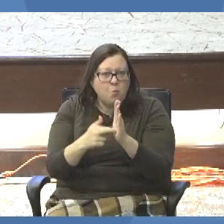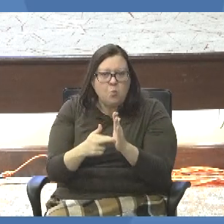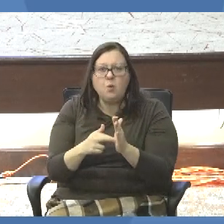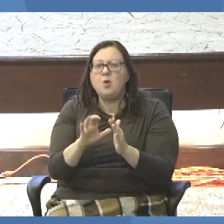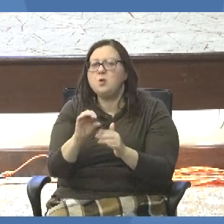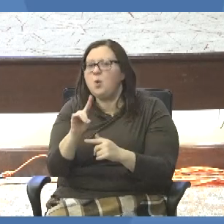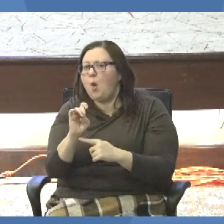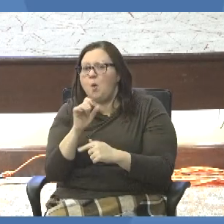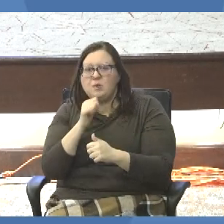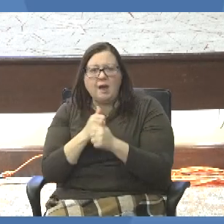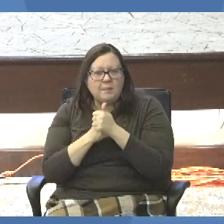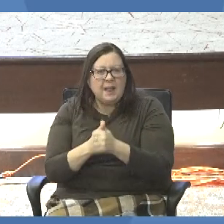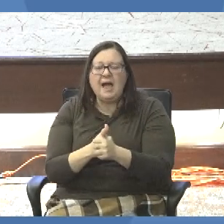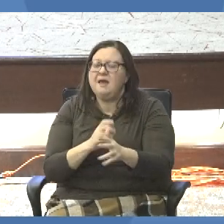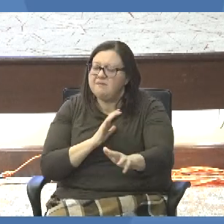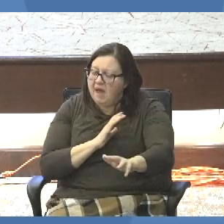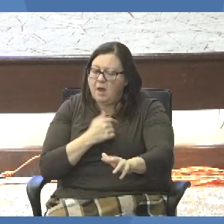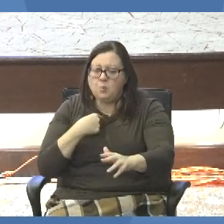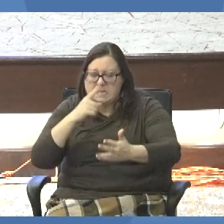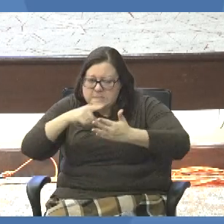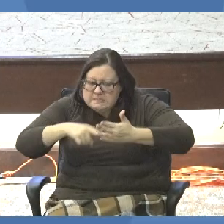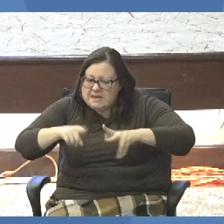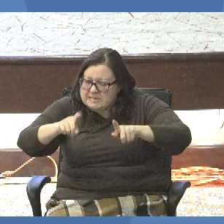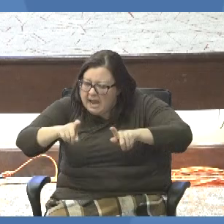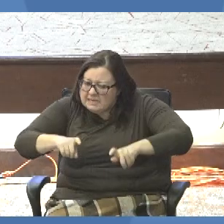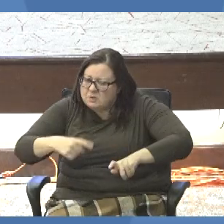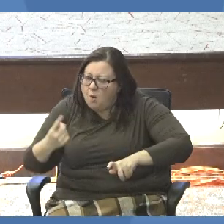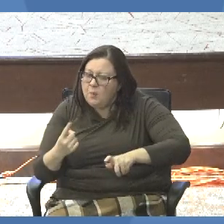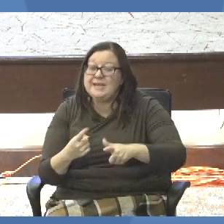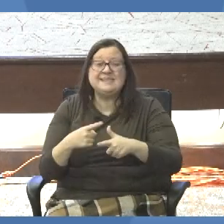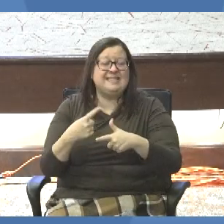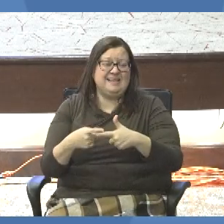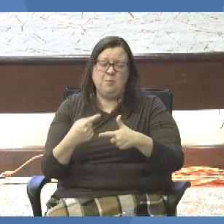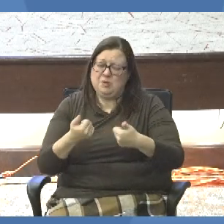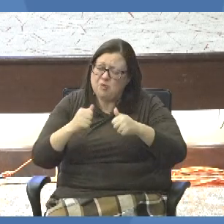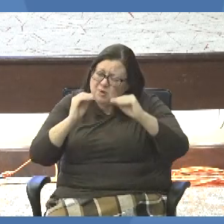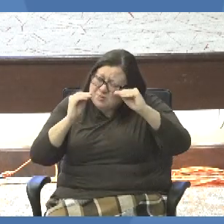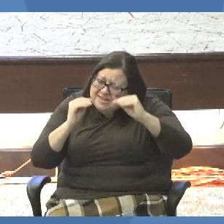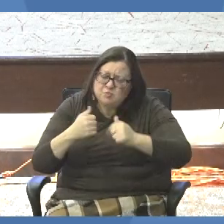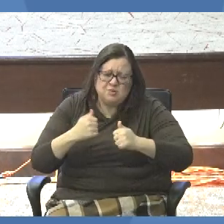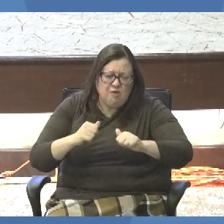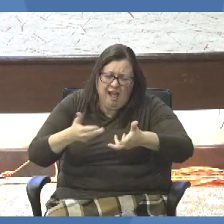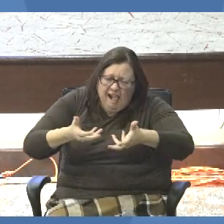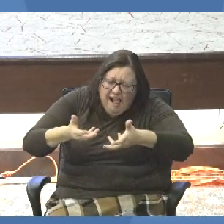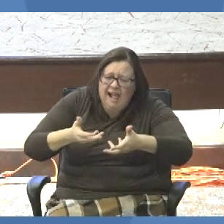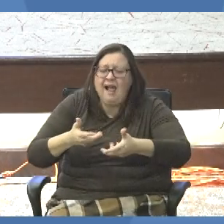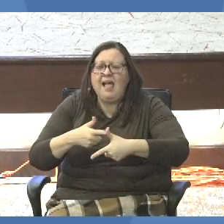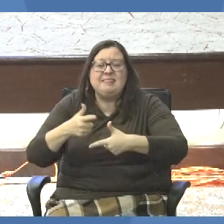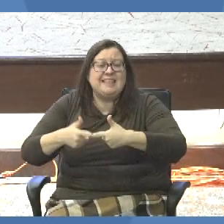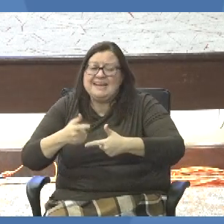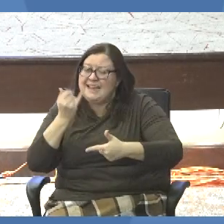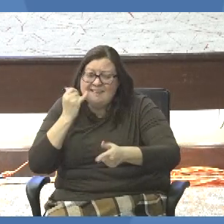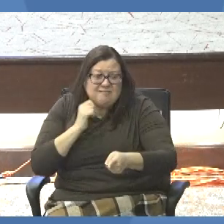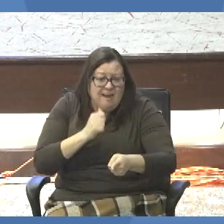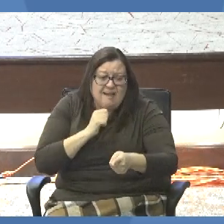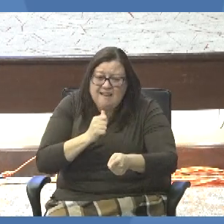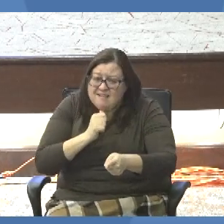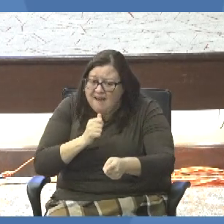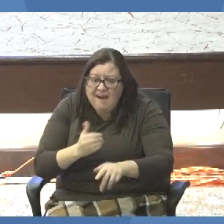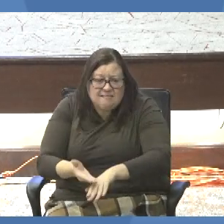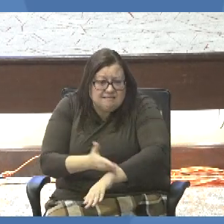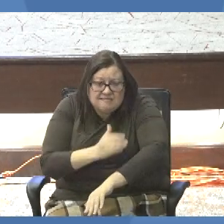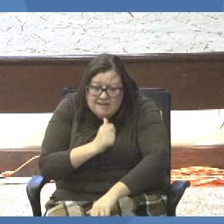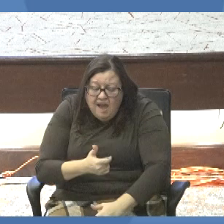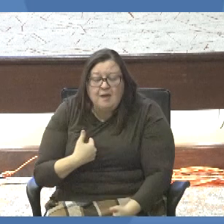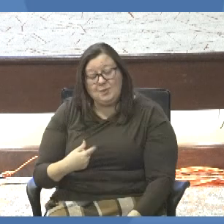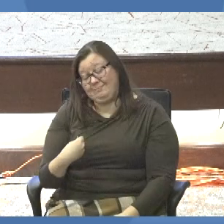tested and are in compliance. And last resort is a citation issued, and I can assure you it is a last resort. But if we have to use that resort, it